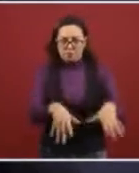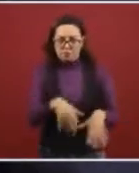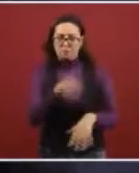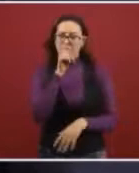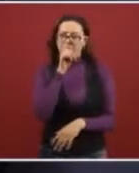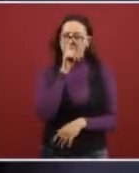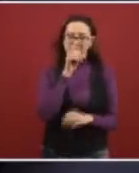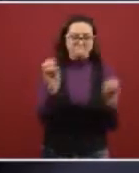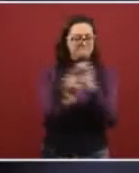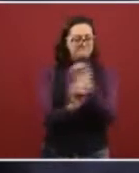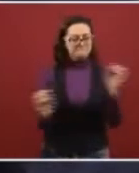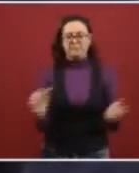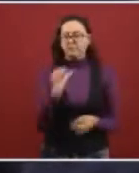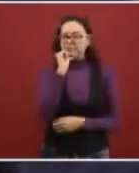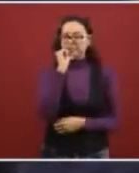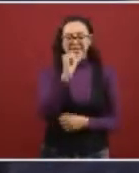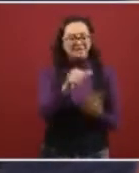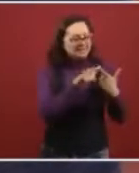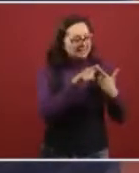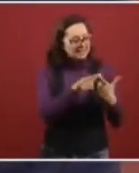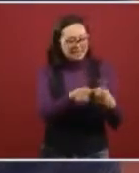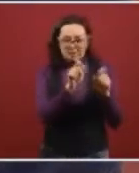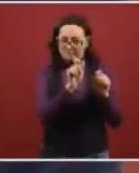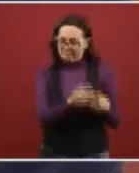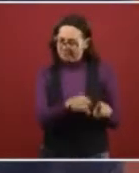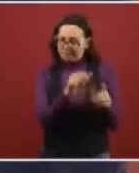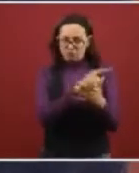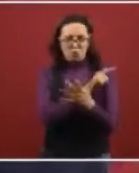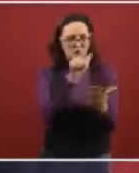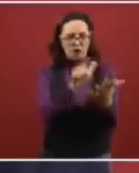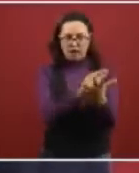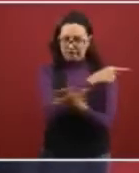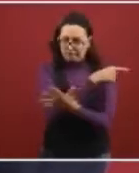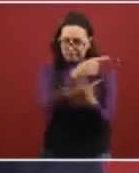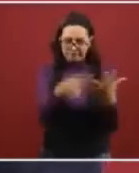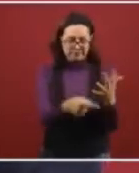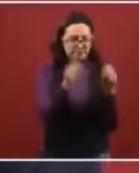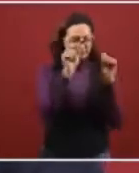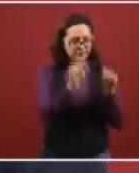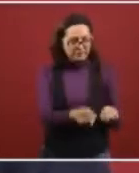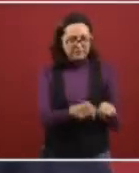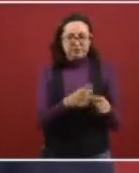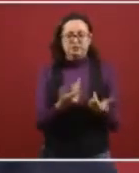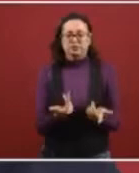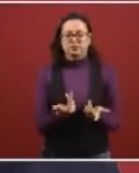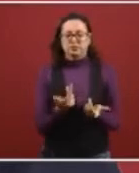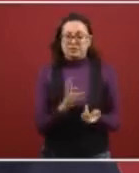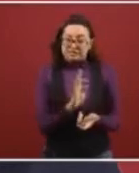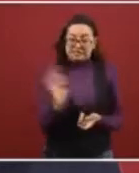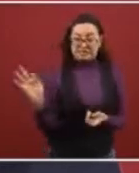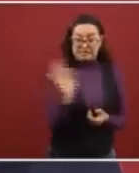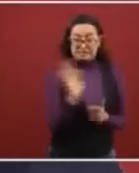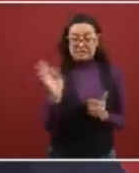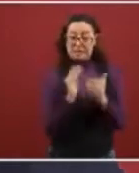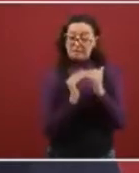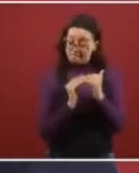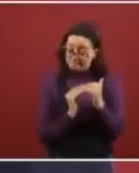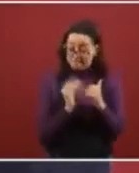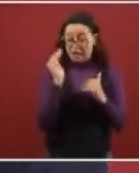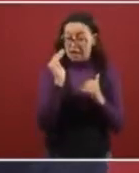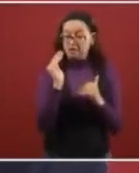will continue to have las mismas prestaciones, the same benefits, incluso including hasta